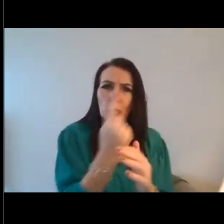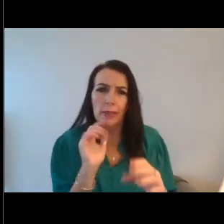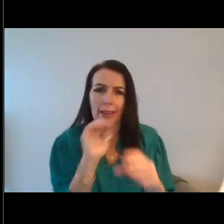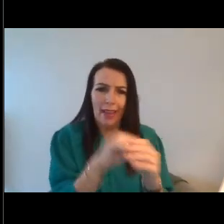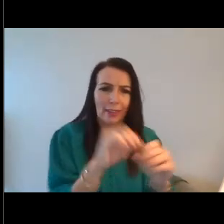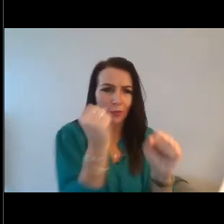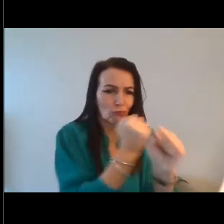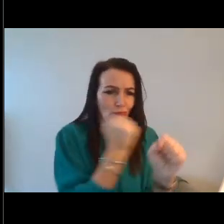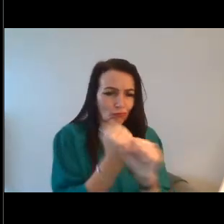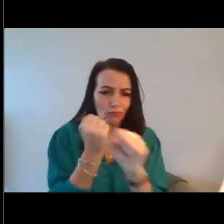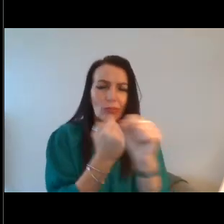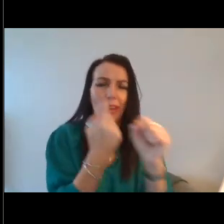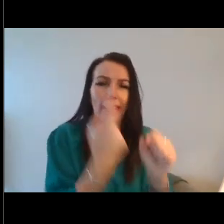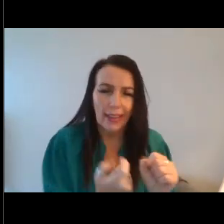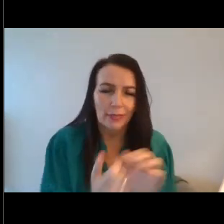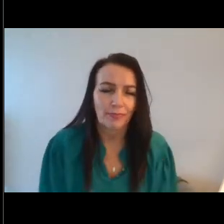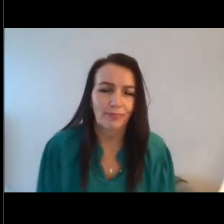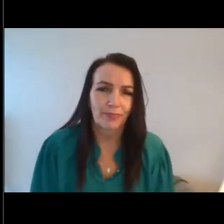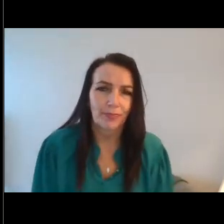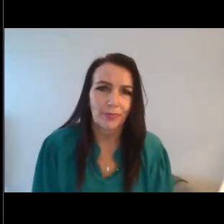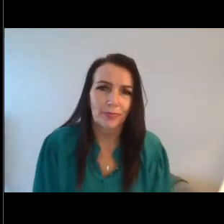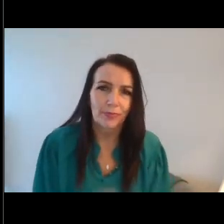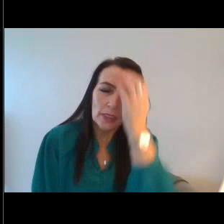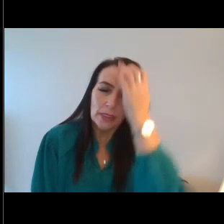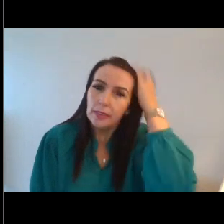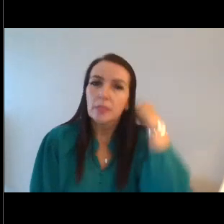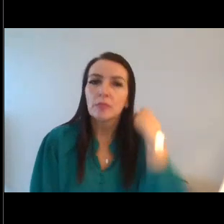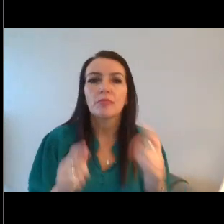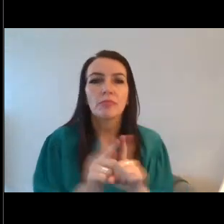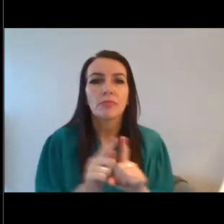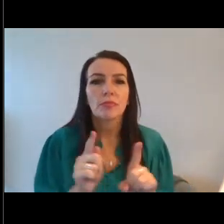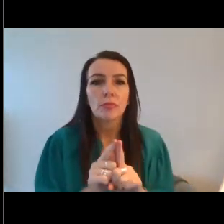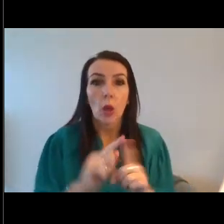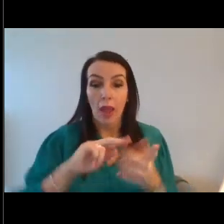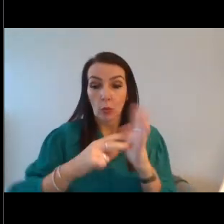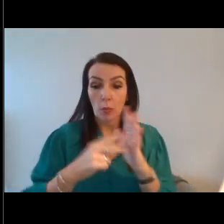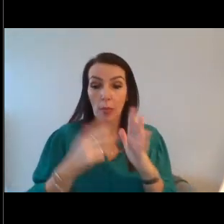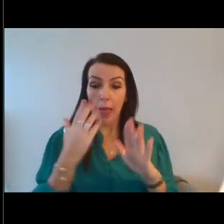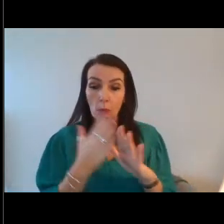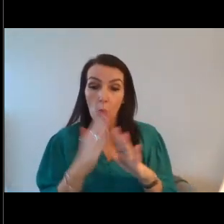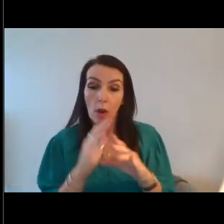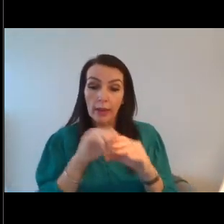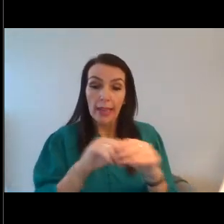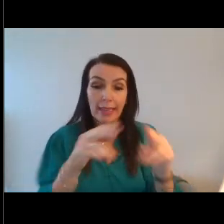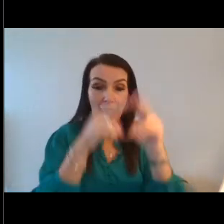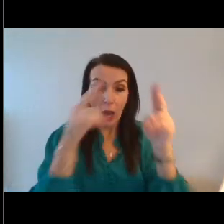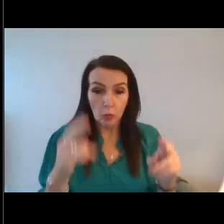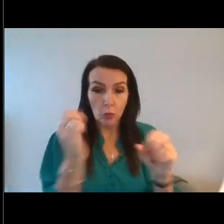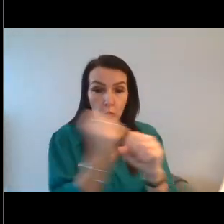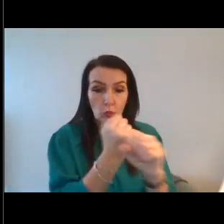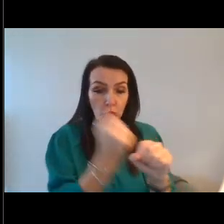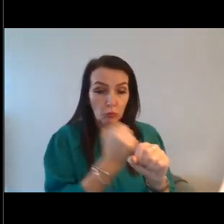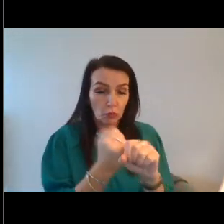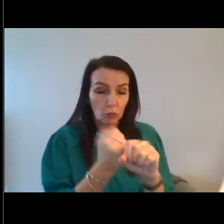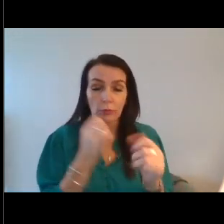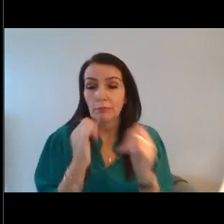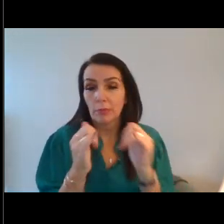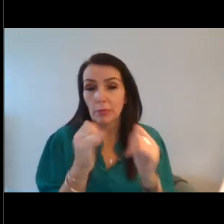The other thing to think about is when you are doing planned works. So, for example, you're